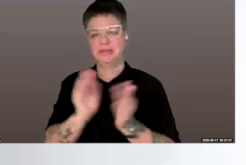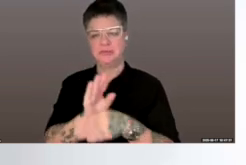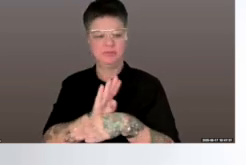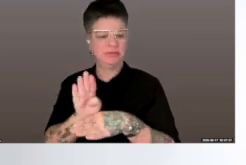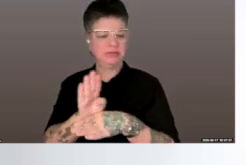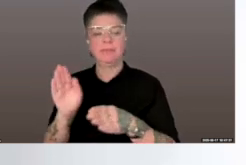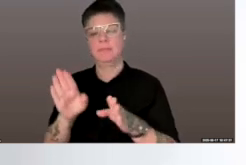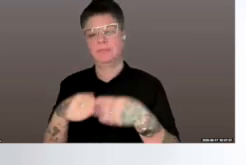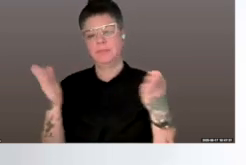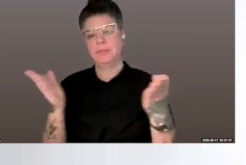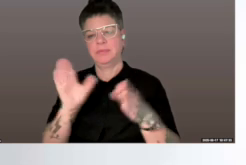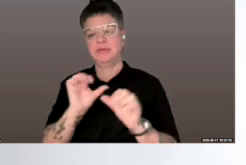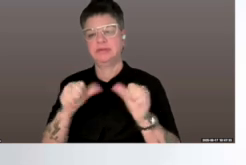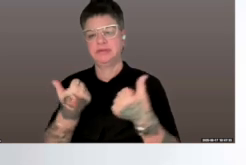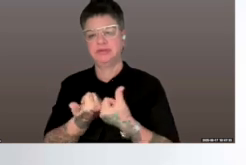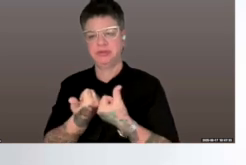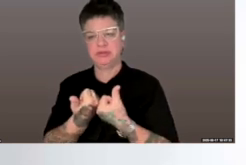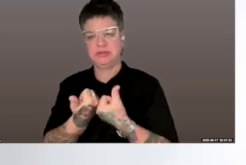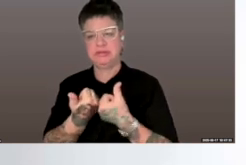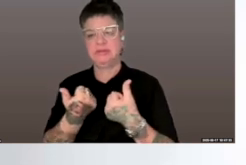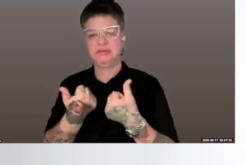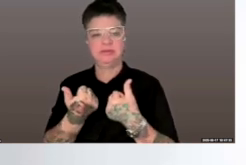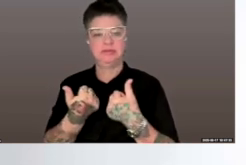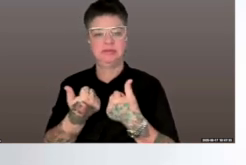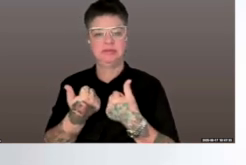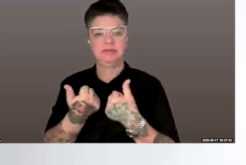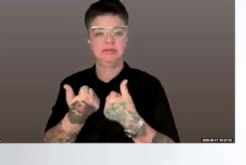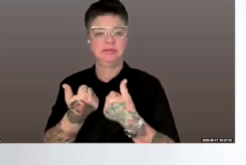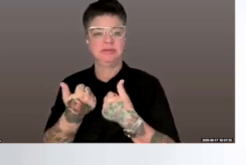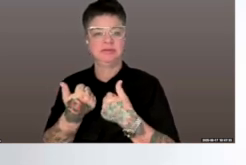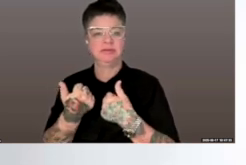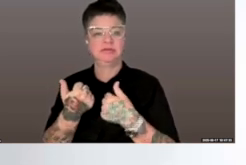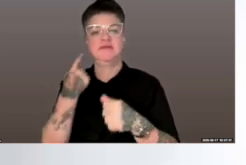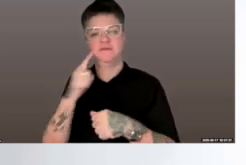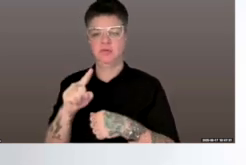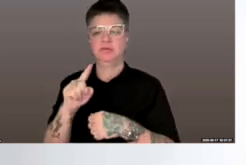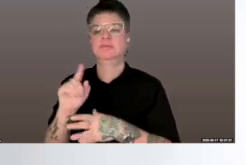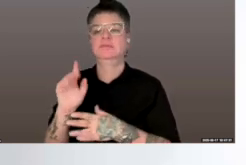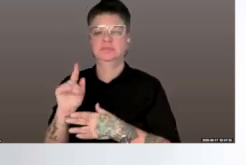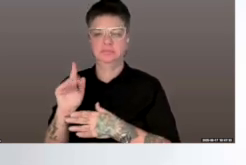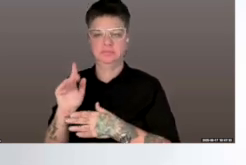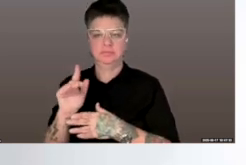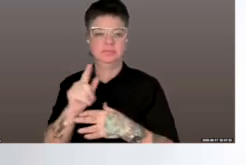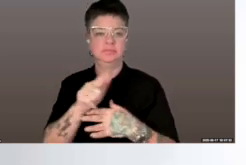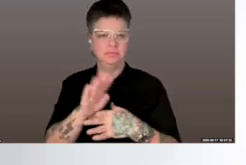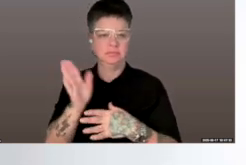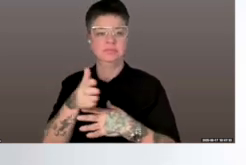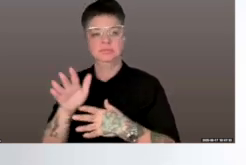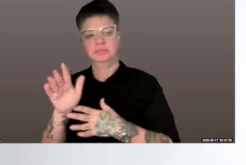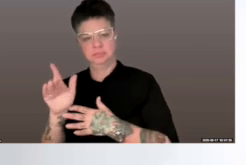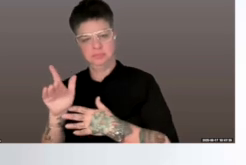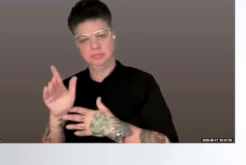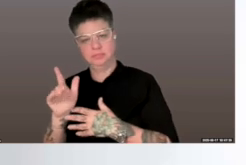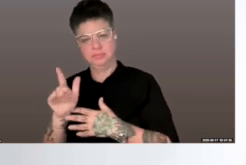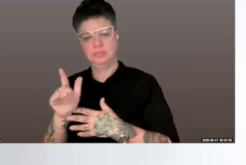small businesses and public agencies just for fiscal year 24-25. We don't necessarily want to keep that limitation